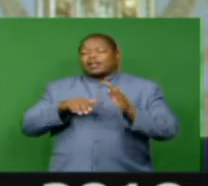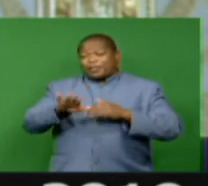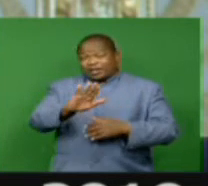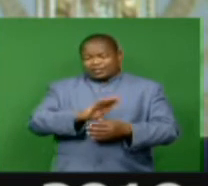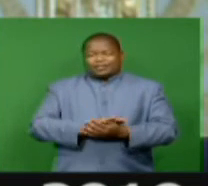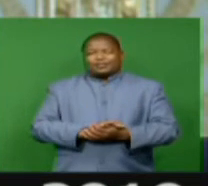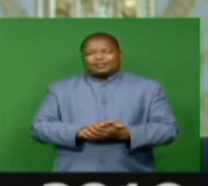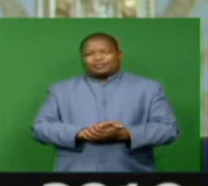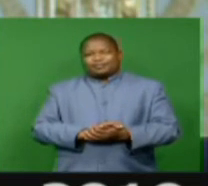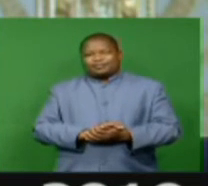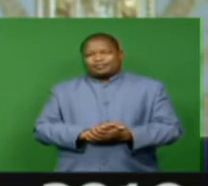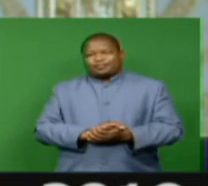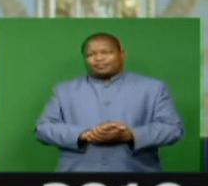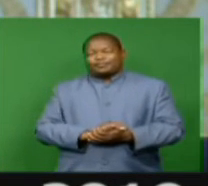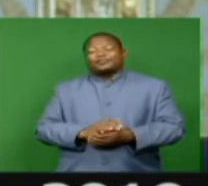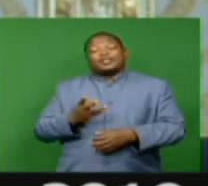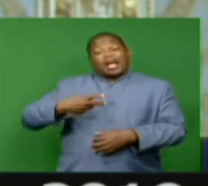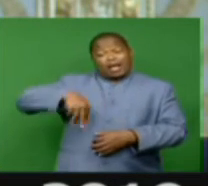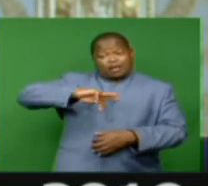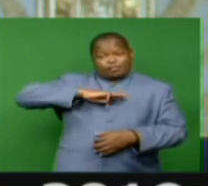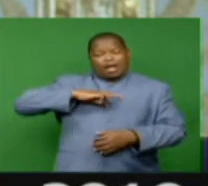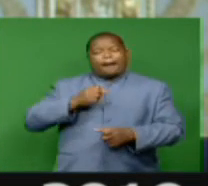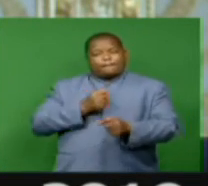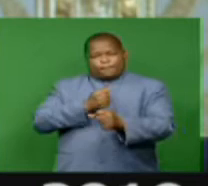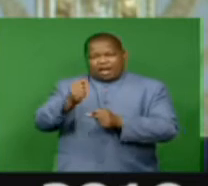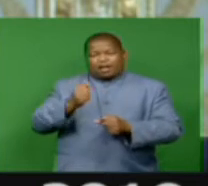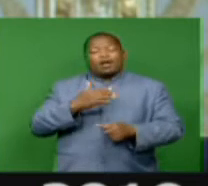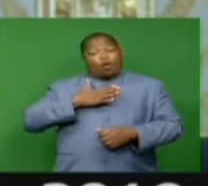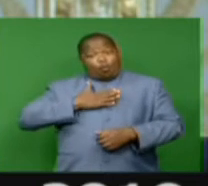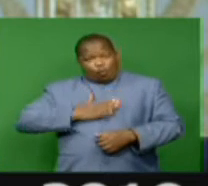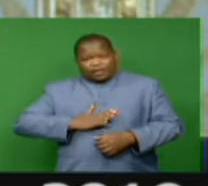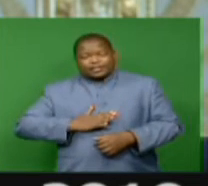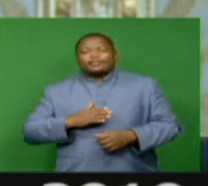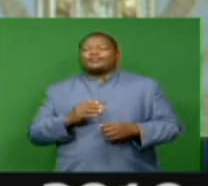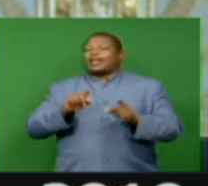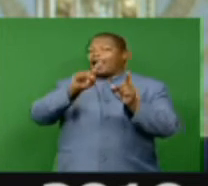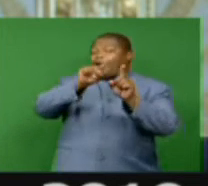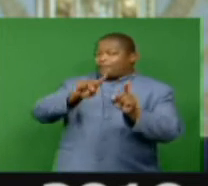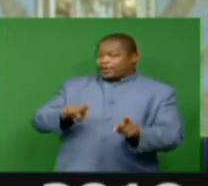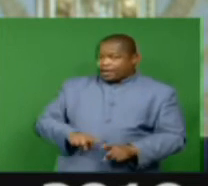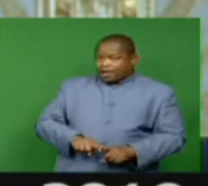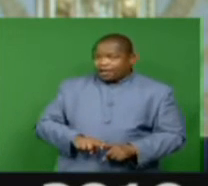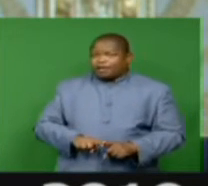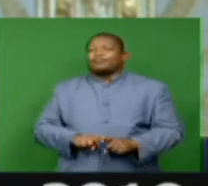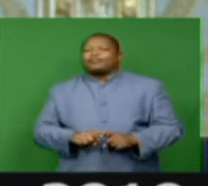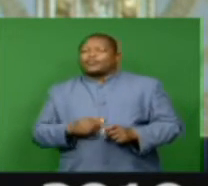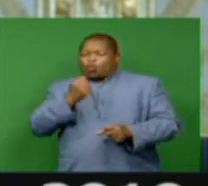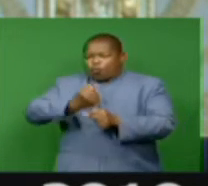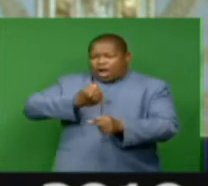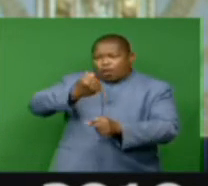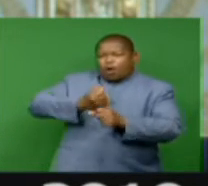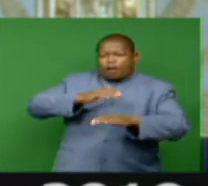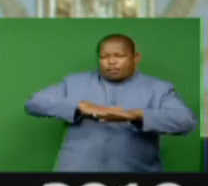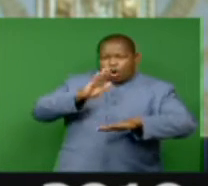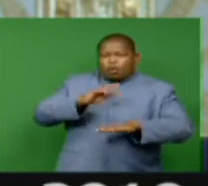This is in concert with our aspirations in the African continent to arrest the scourge of unemployment